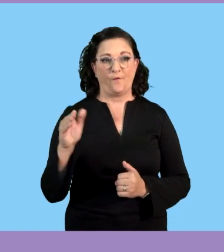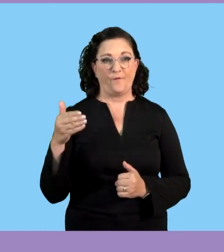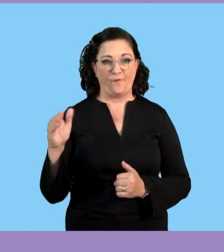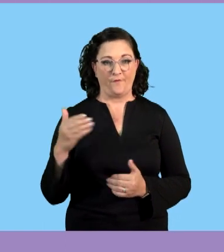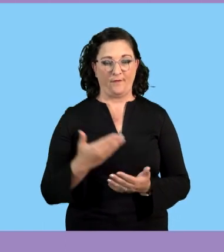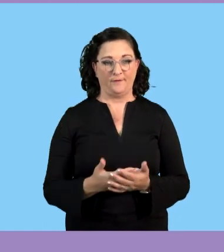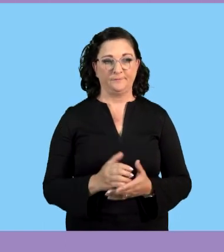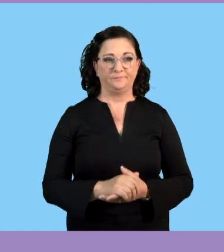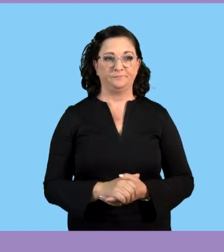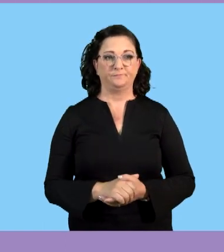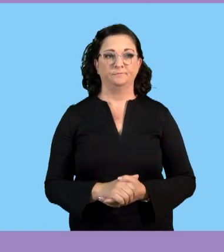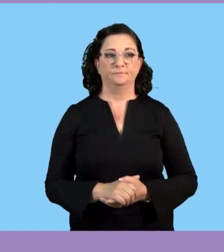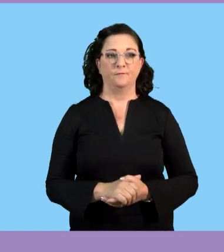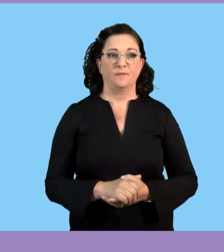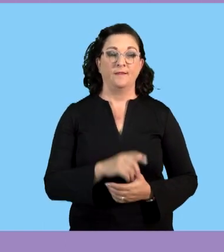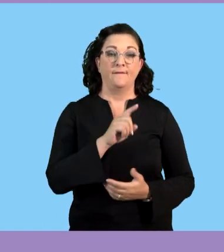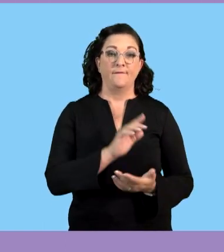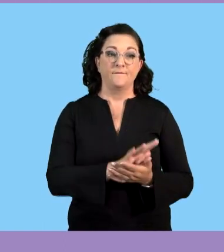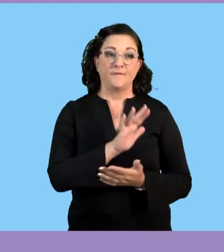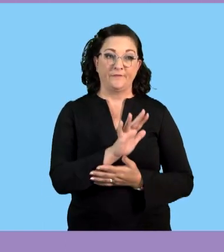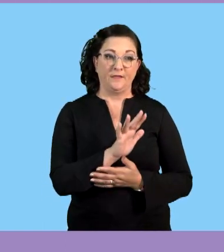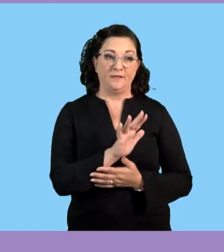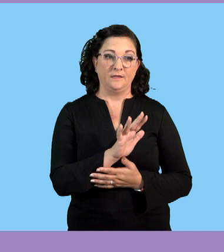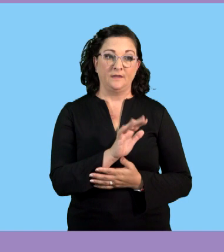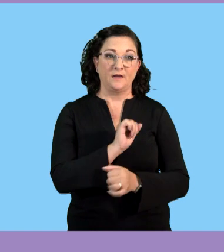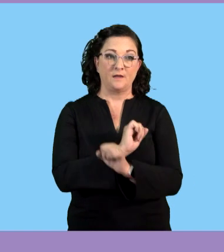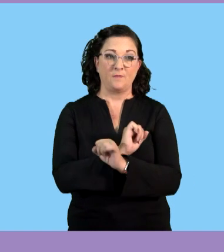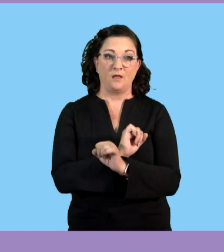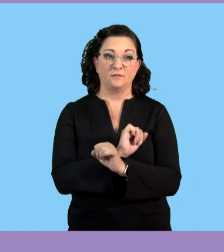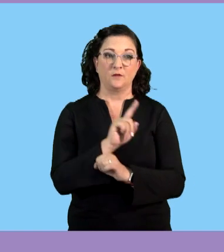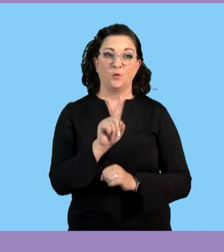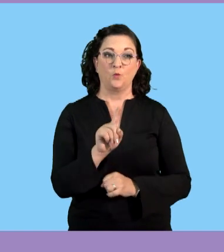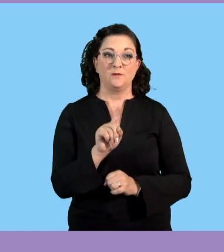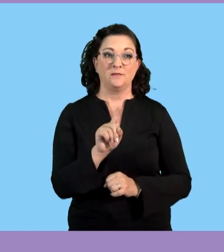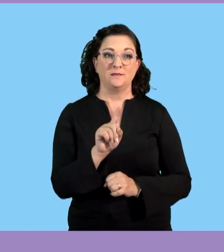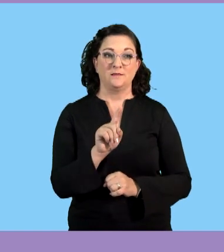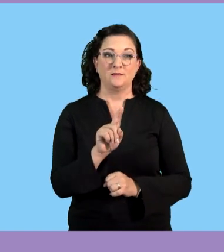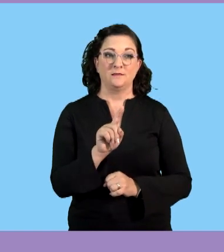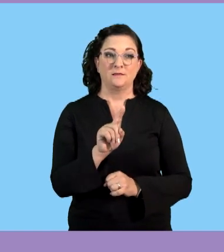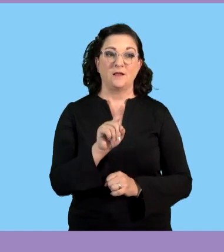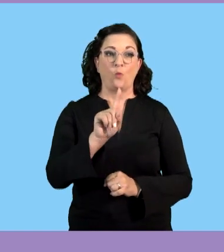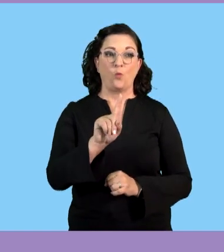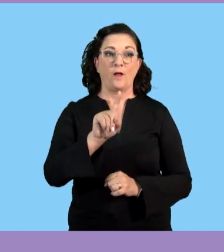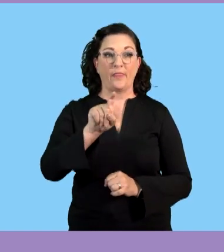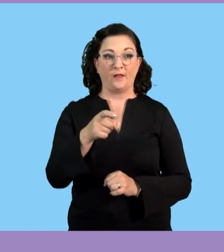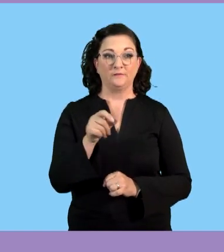0, they're gone. Now we have 15 multiplied by